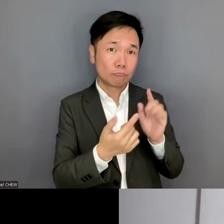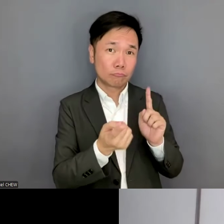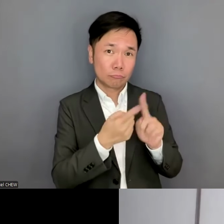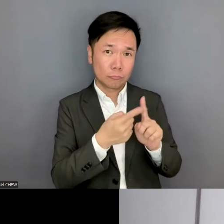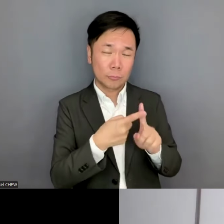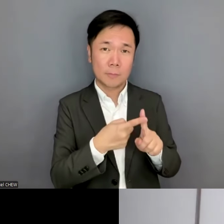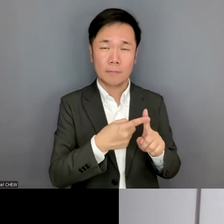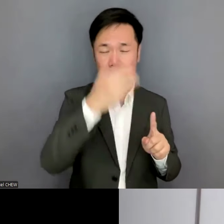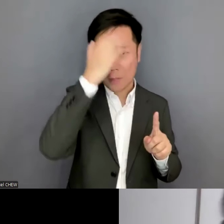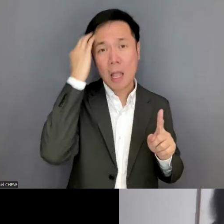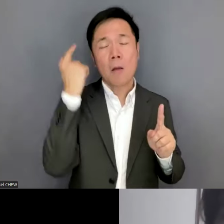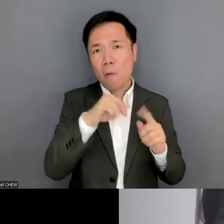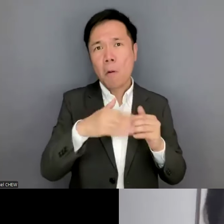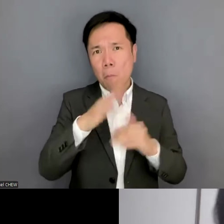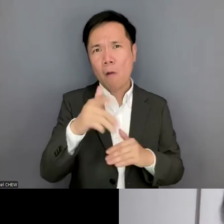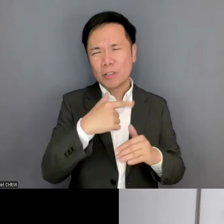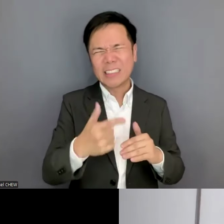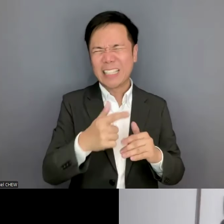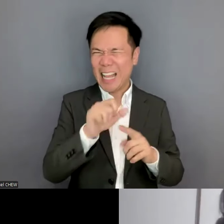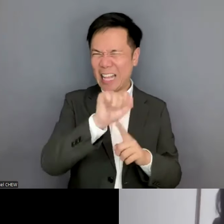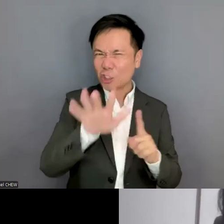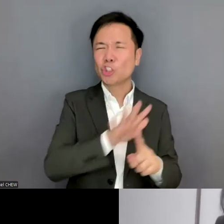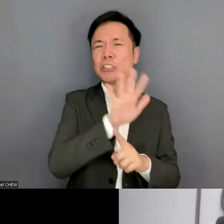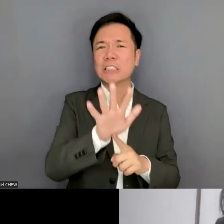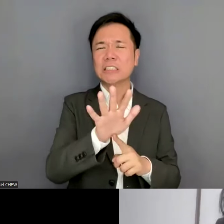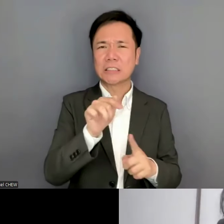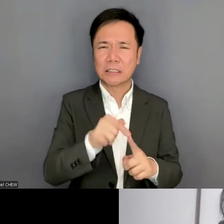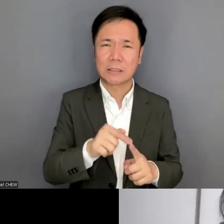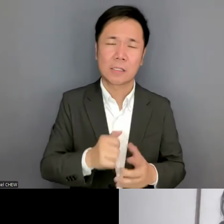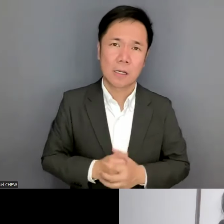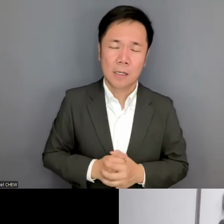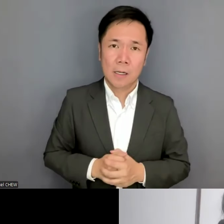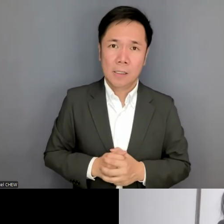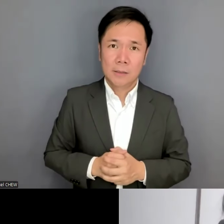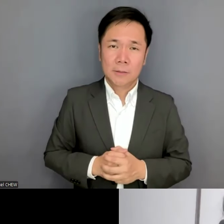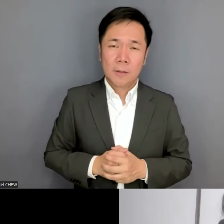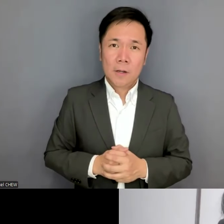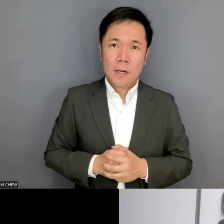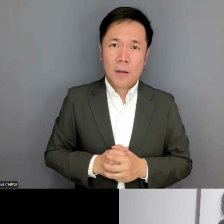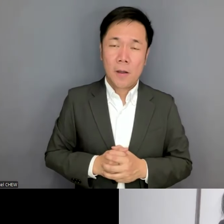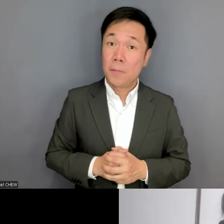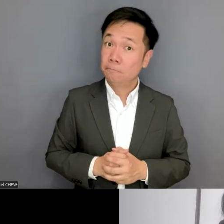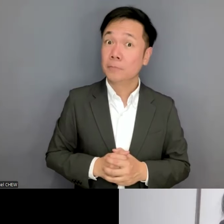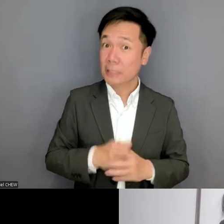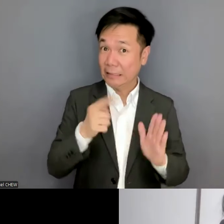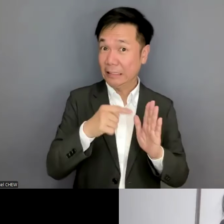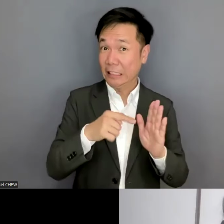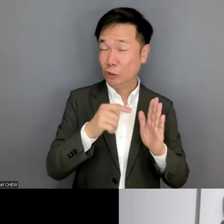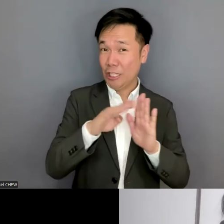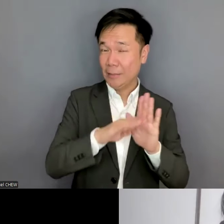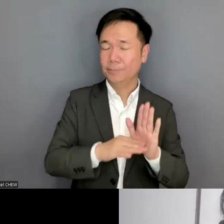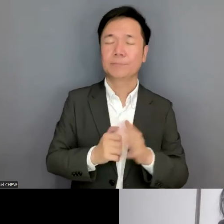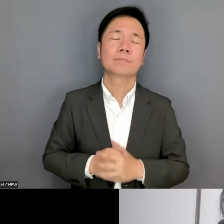Sustainable Development Goals. It means that we have now the 2030 agenda, which will be finished